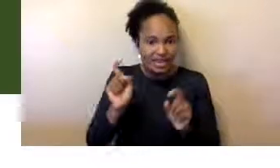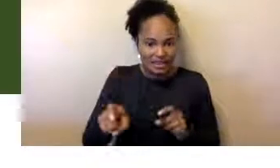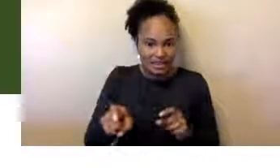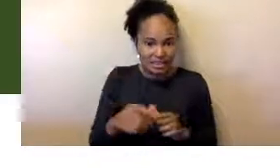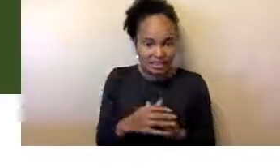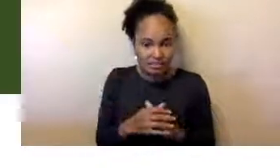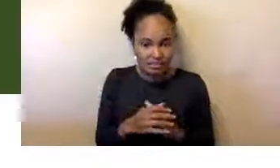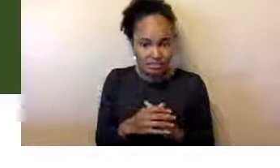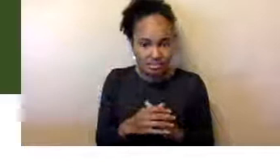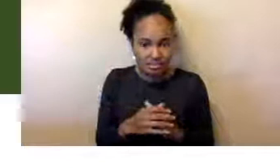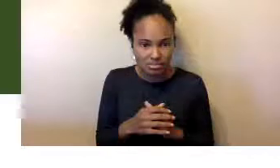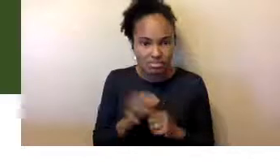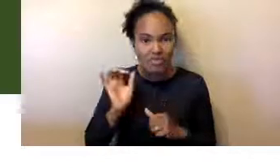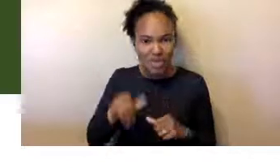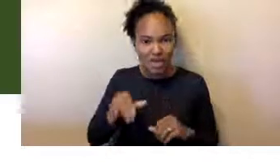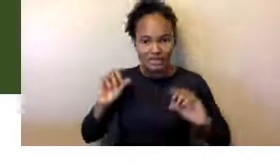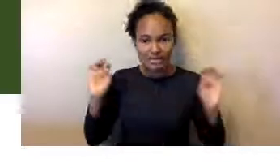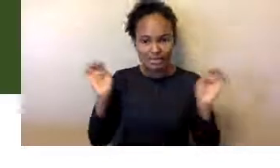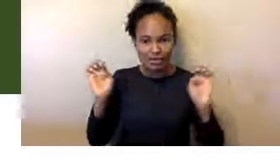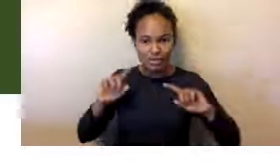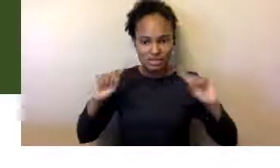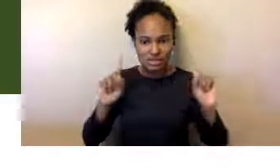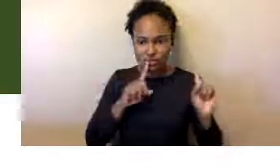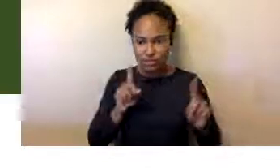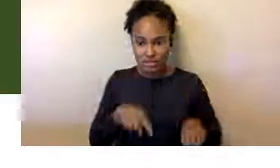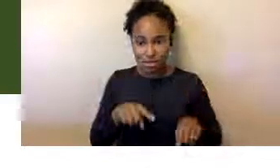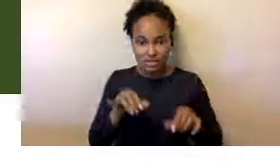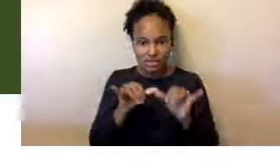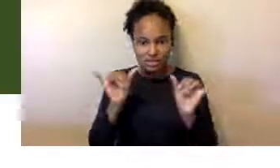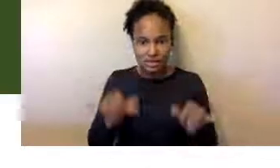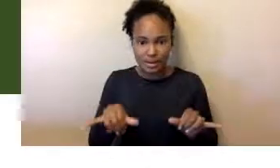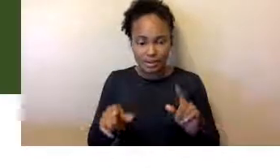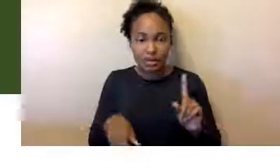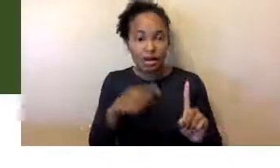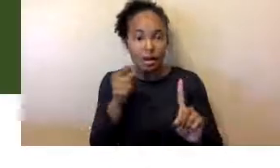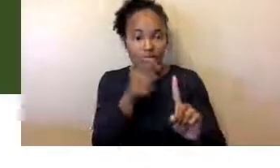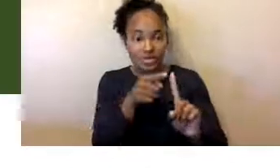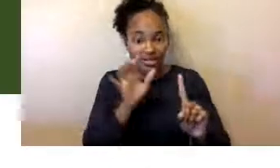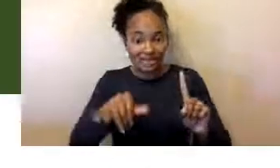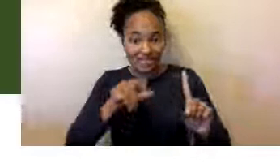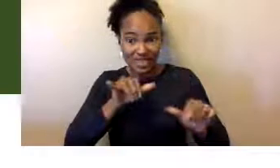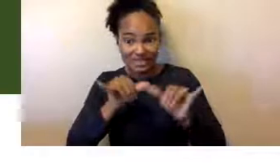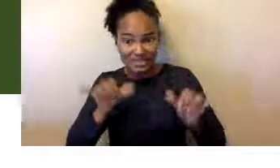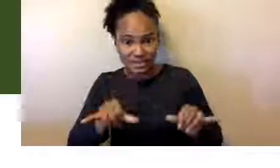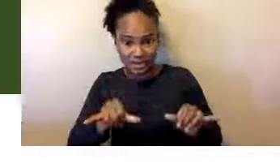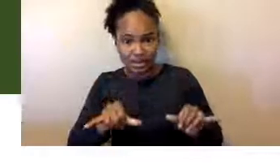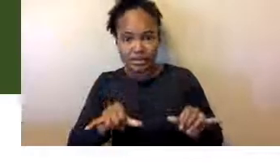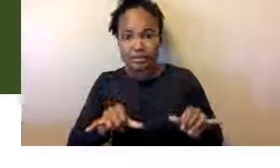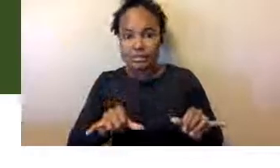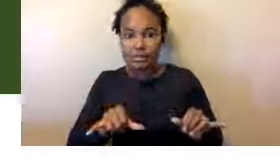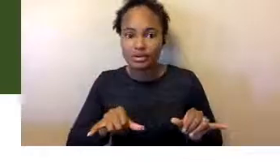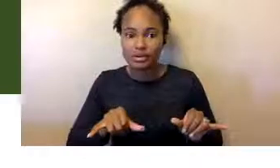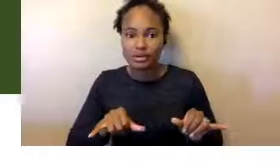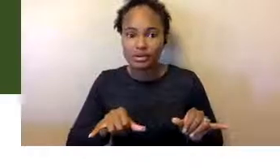that emergency response system, the objectives of that system are defeated